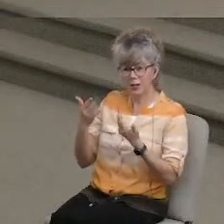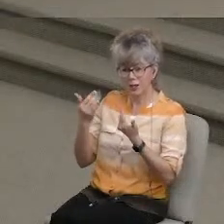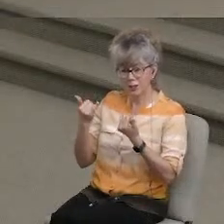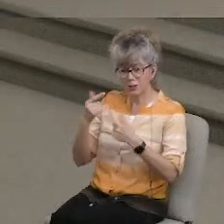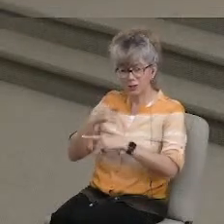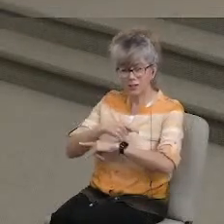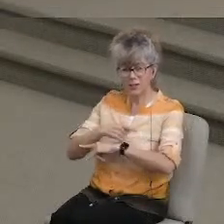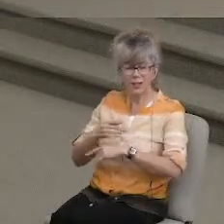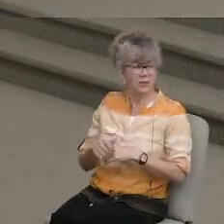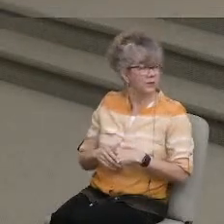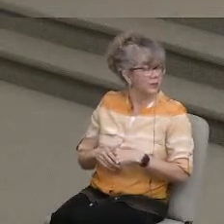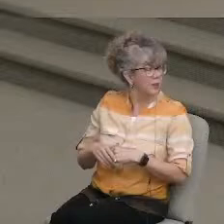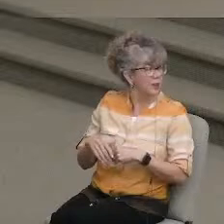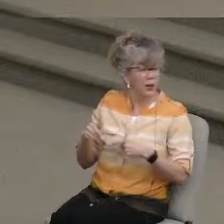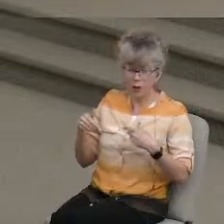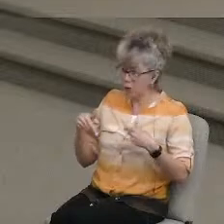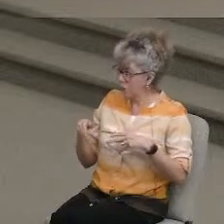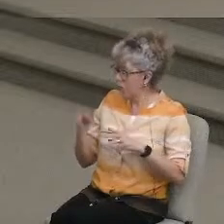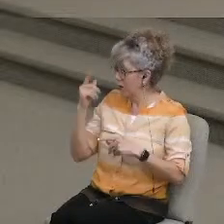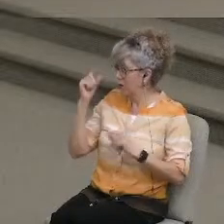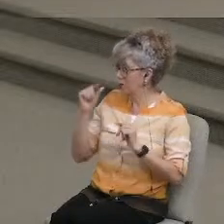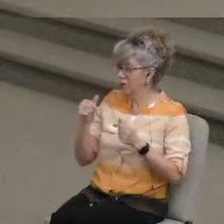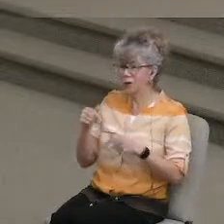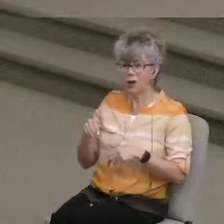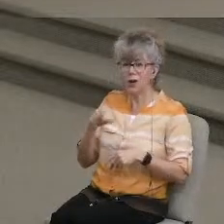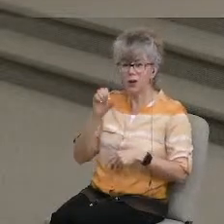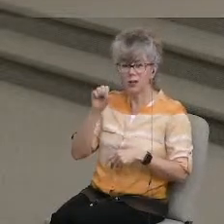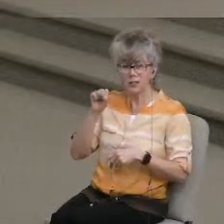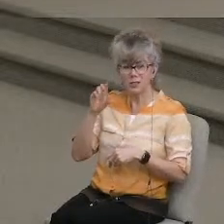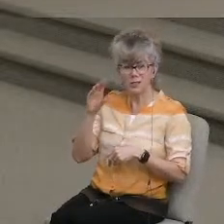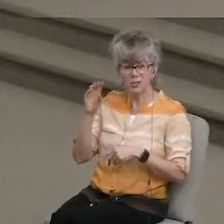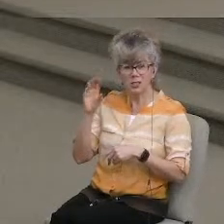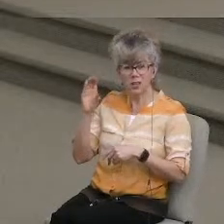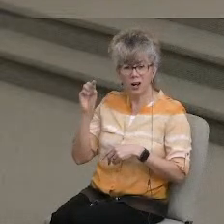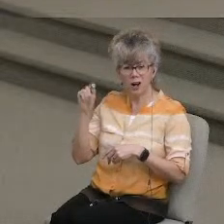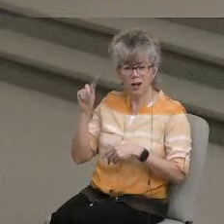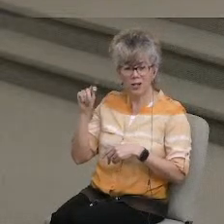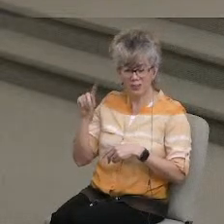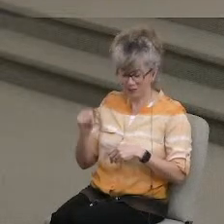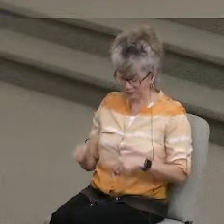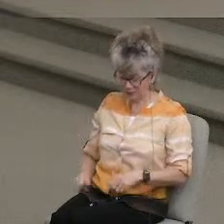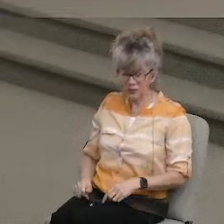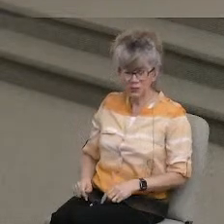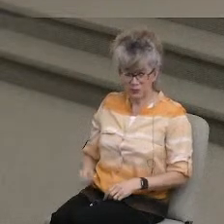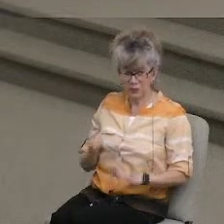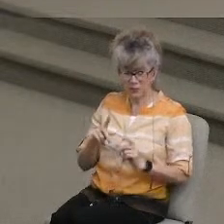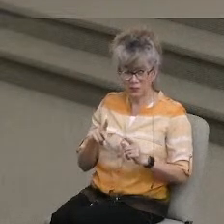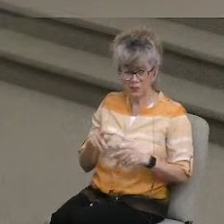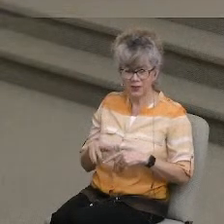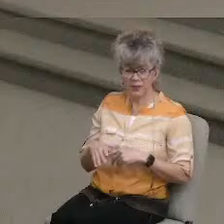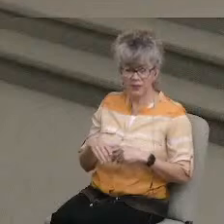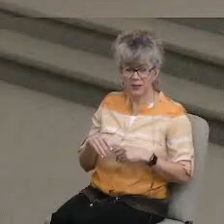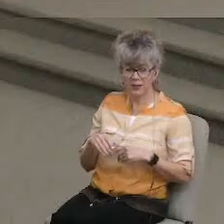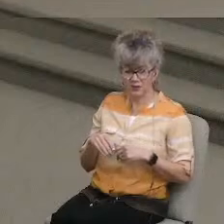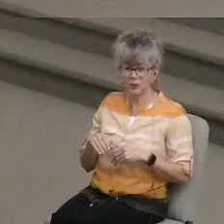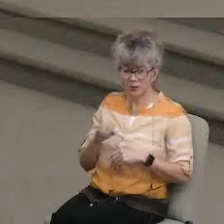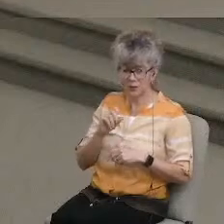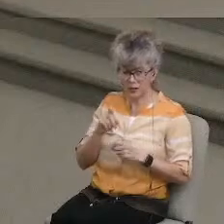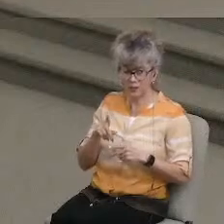Yeah. Way to go, Scott. Yep. All right. So start off with announcements this